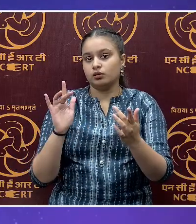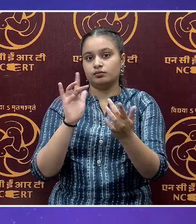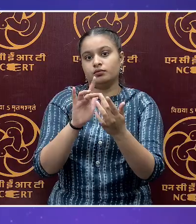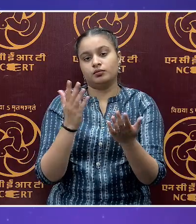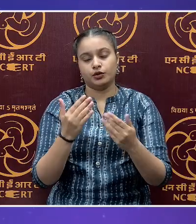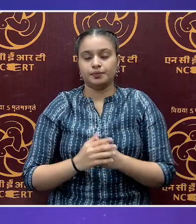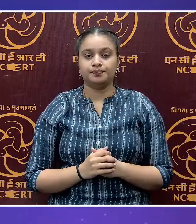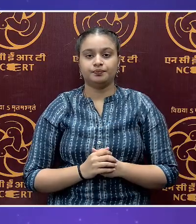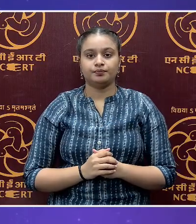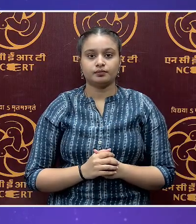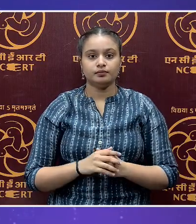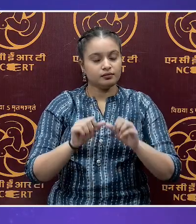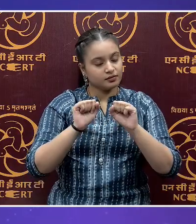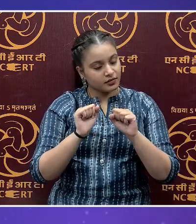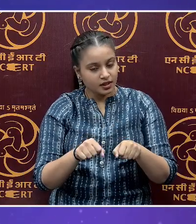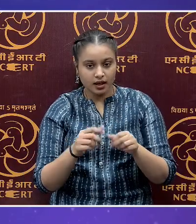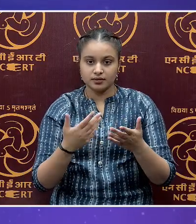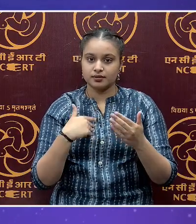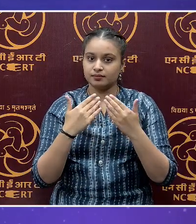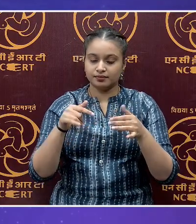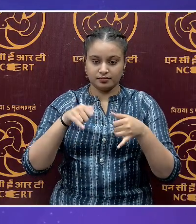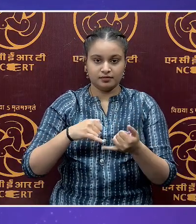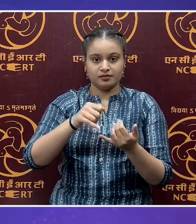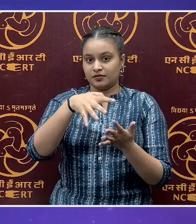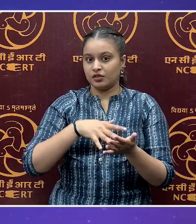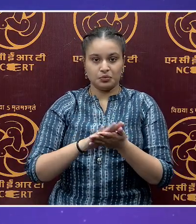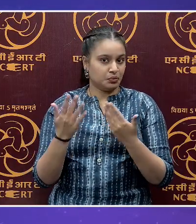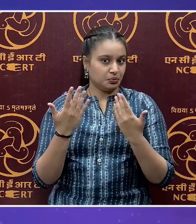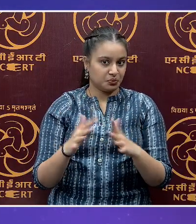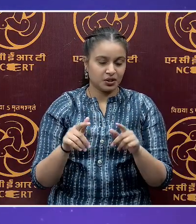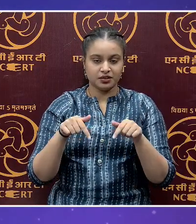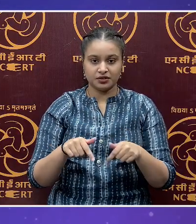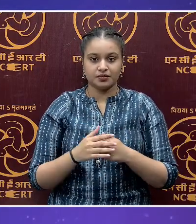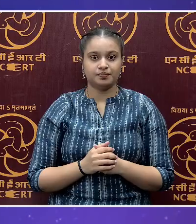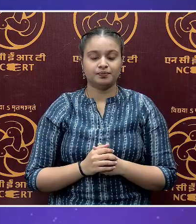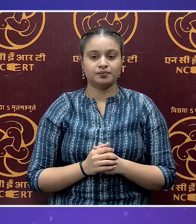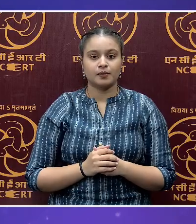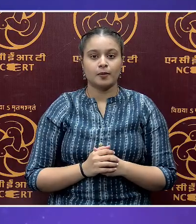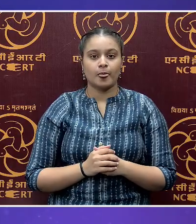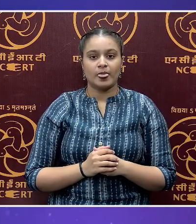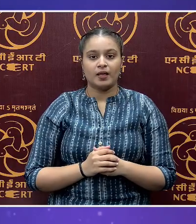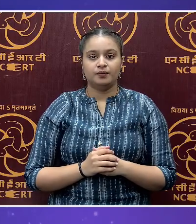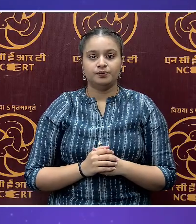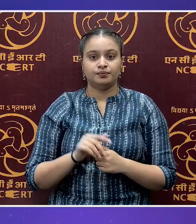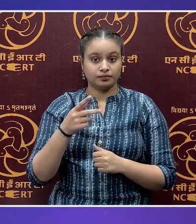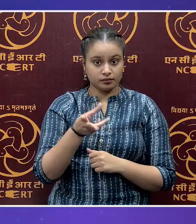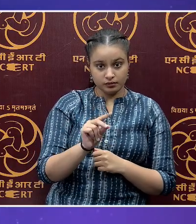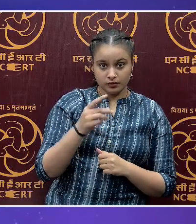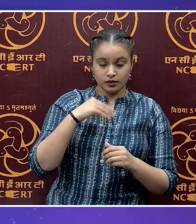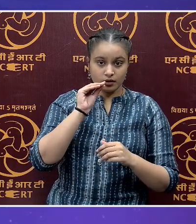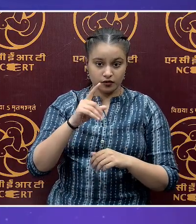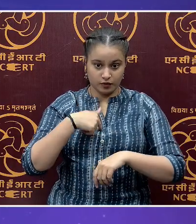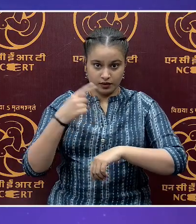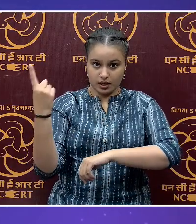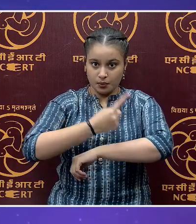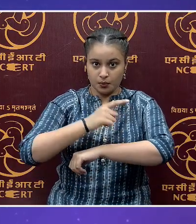program. Yeah. Thank you. Absolutely. So now it's time for me to wrap up this session of ours, and let me tell you once again, today on day one